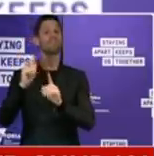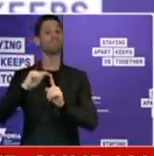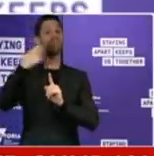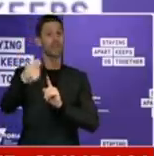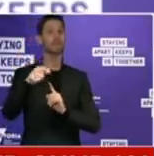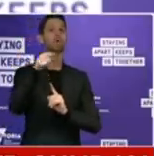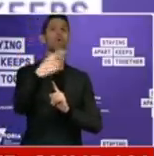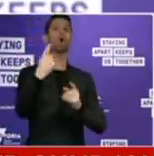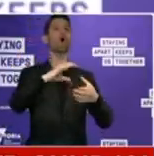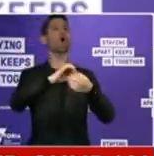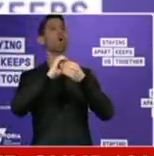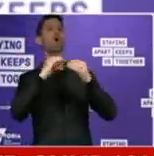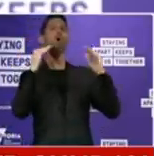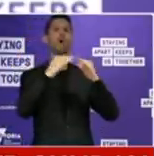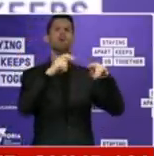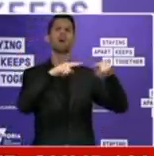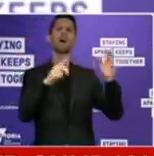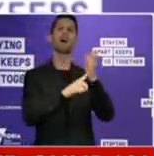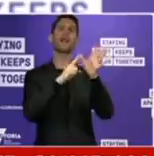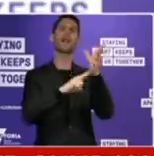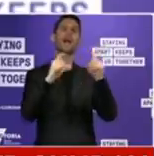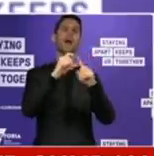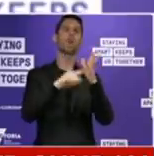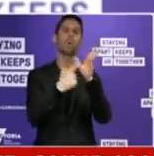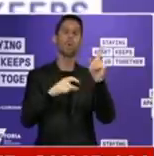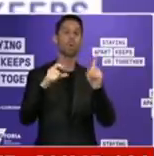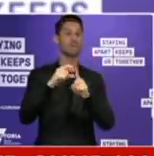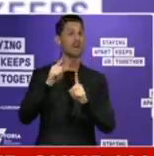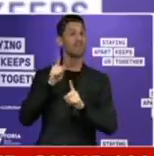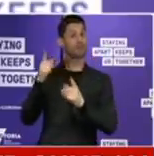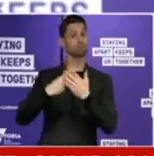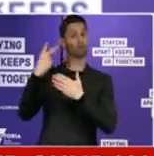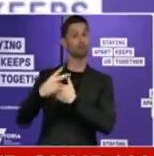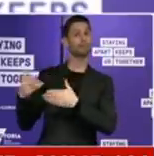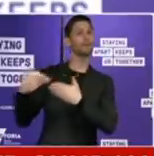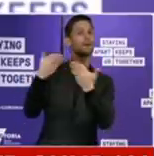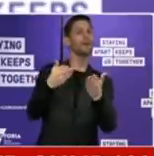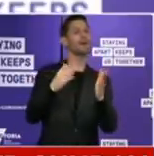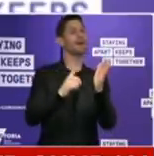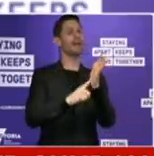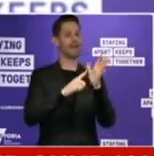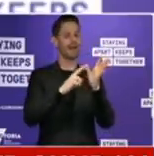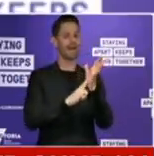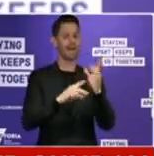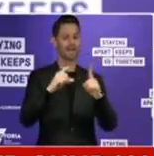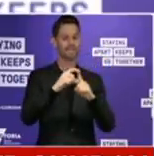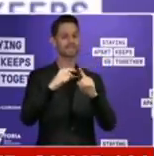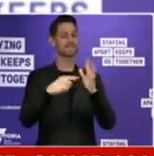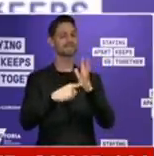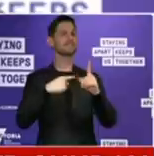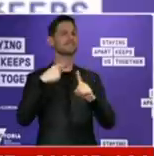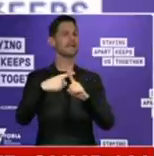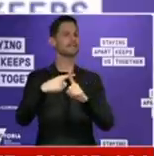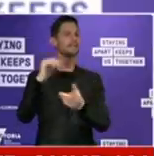get their land tax relief as a consequence of these arrangements. And what we're seeing is about an average